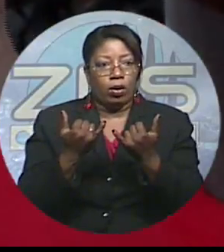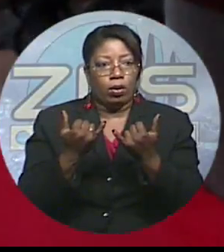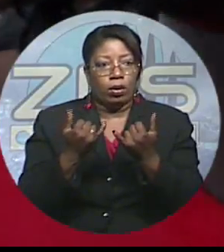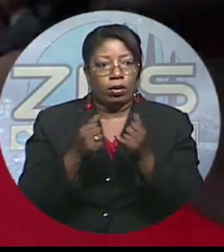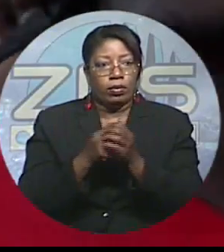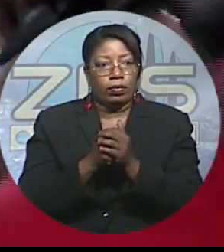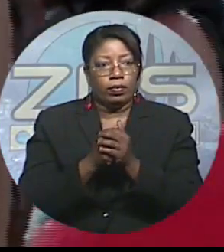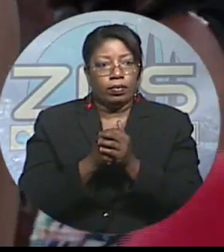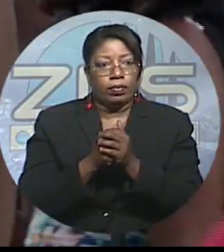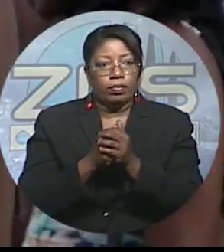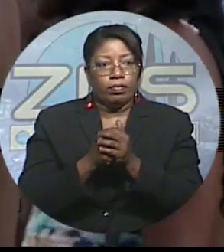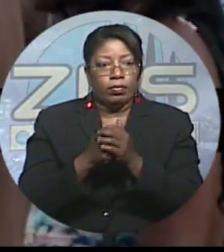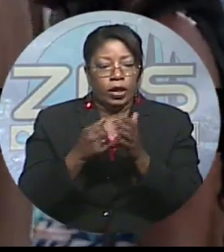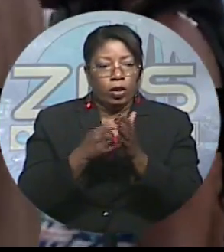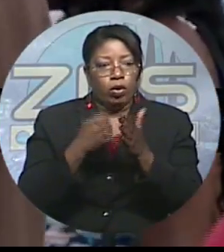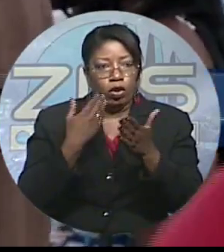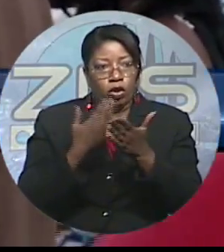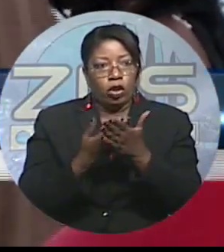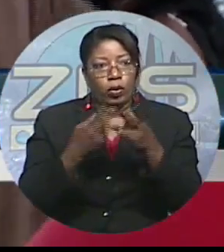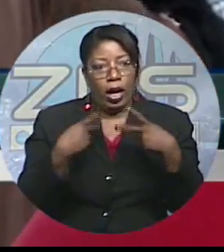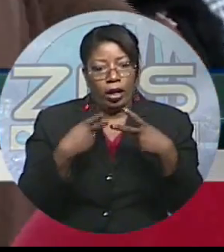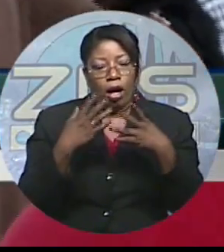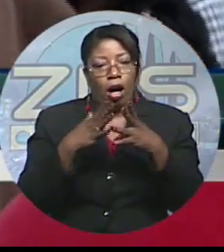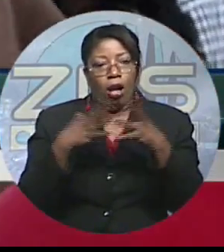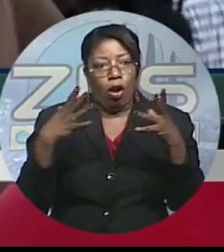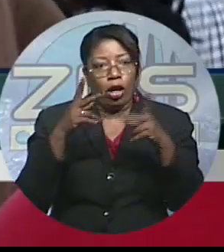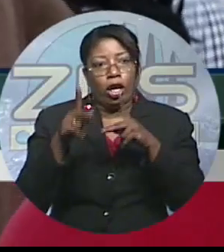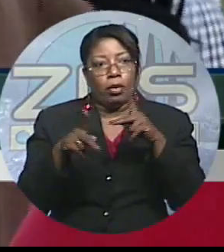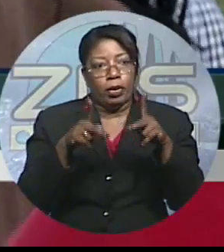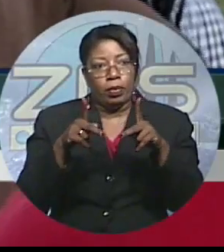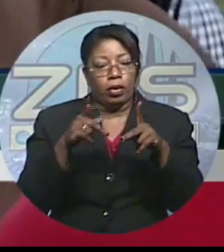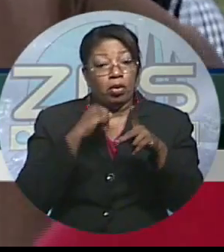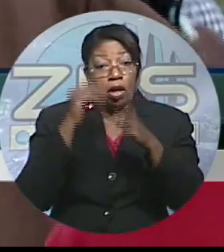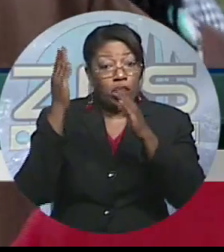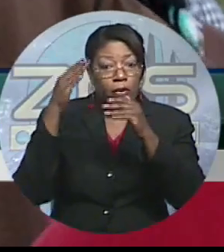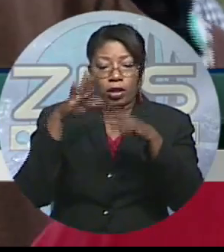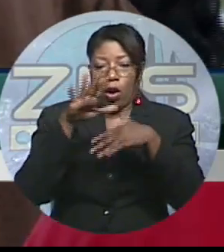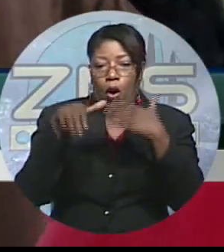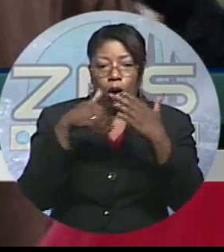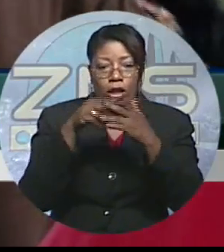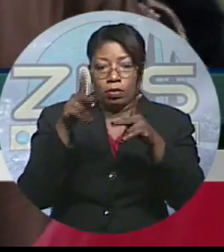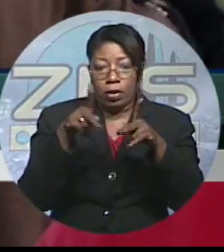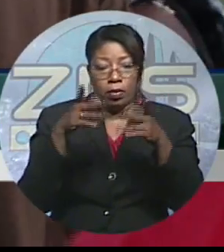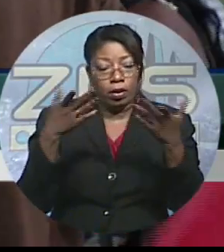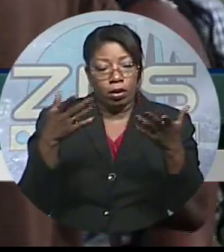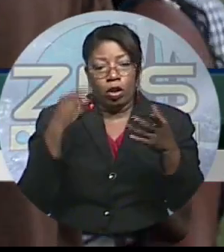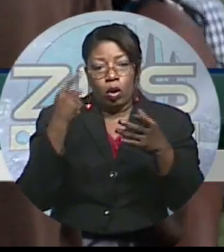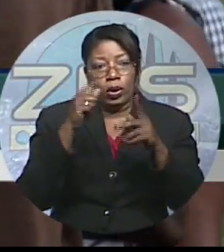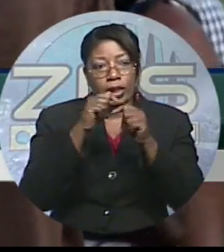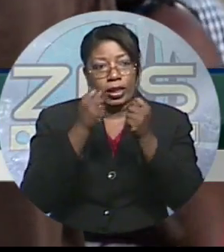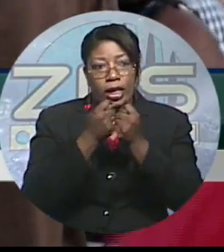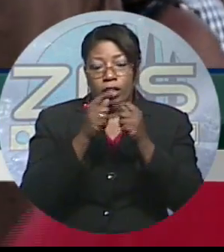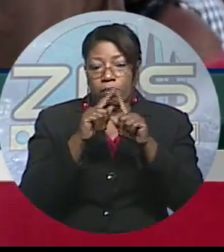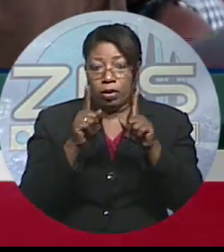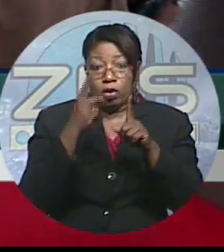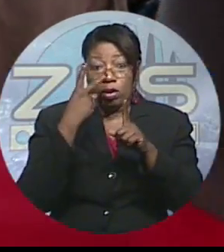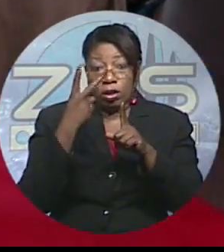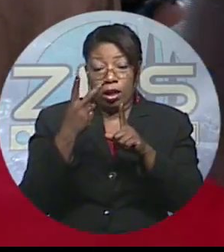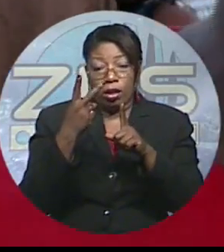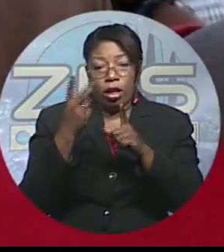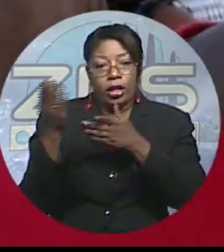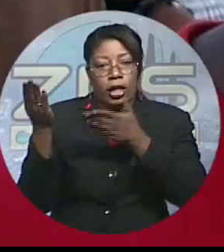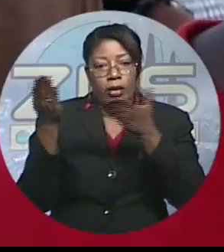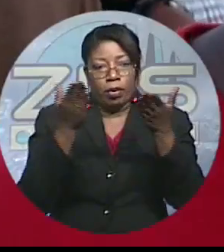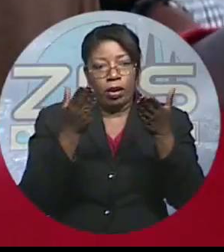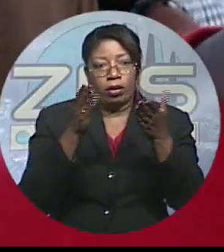been? It's been stiff. It's been real good because we had a good crowd show up. We was expecting all these people. We just expecting the teams to come up and play, but as you can see, they brought a